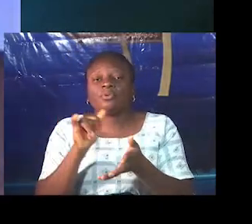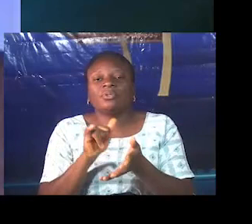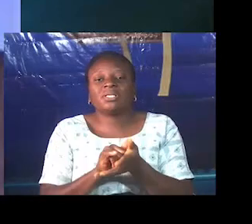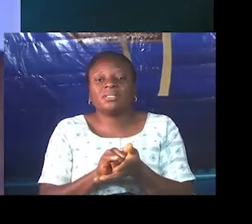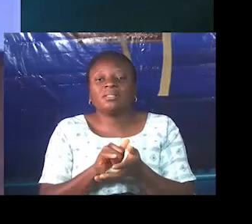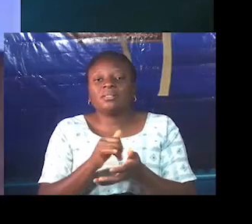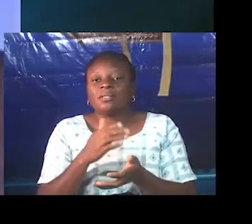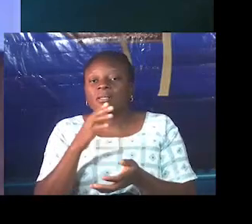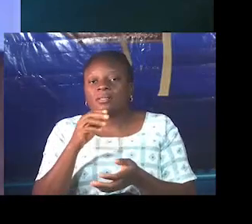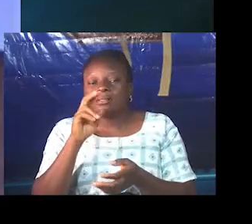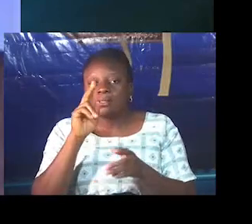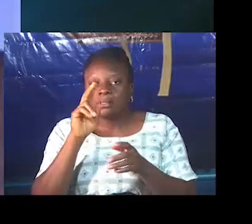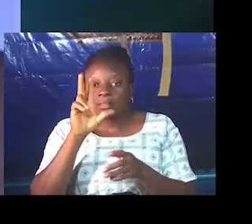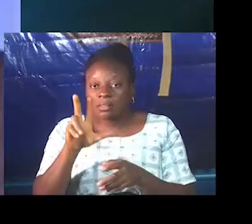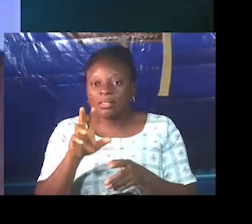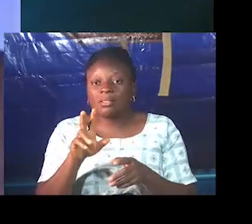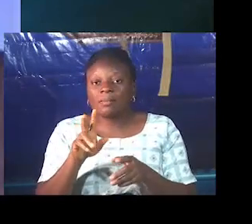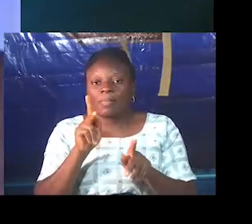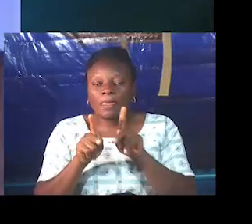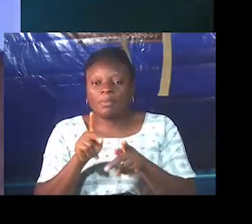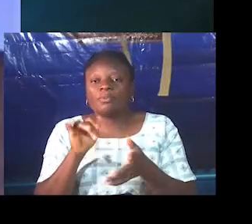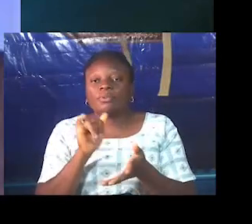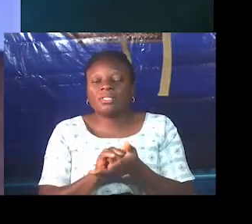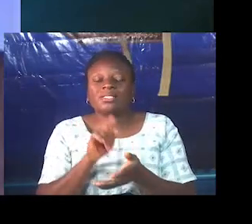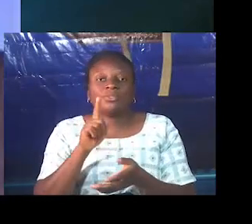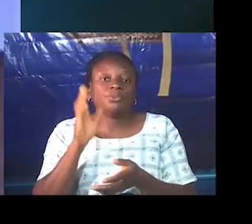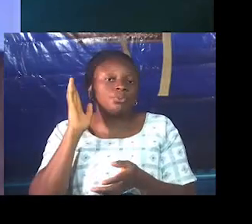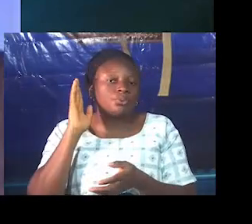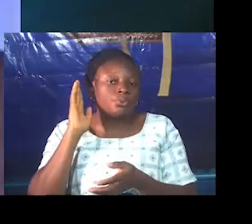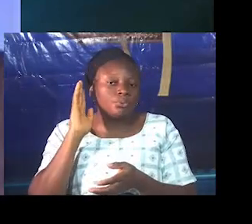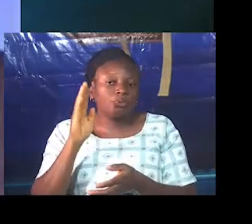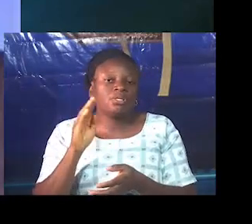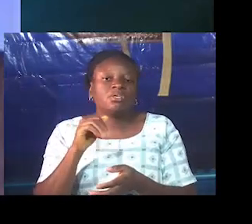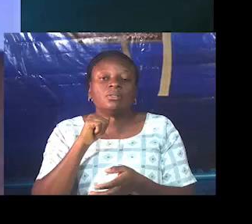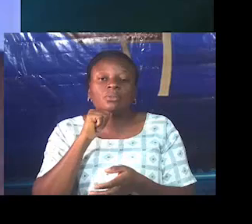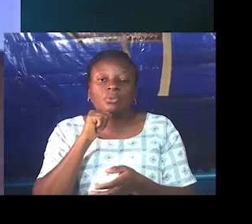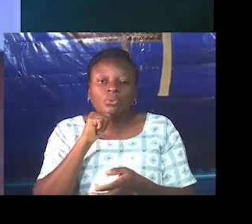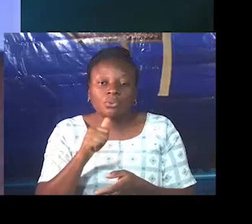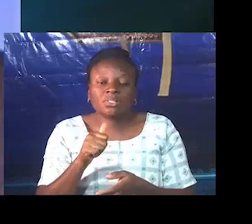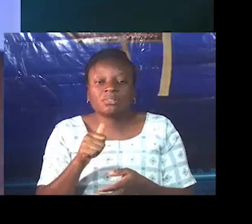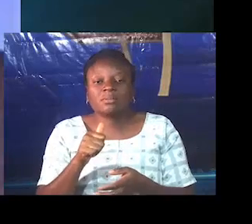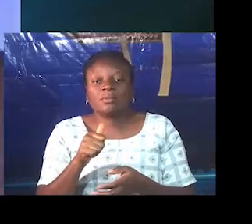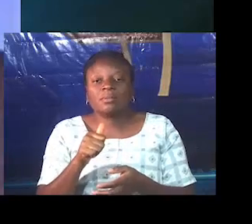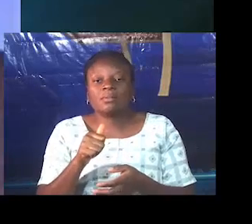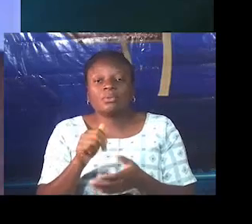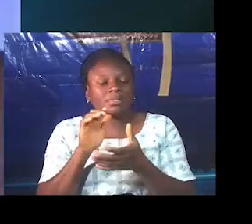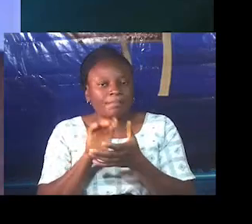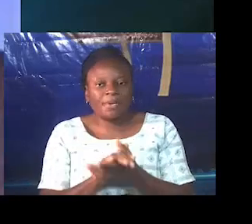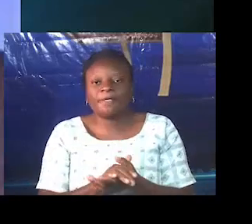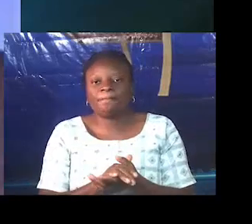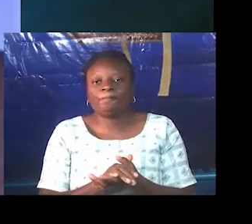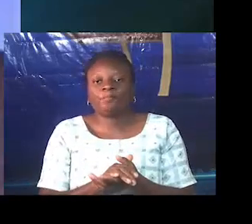can you help me read from Colossians chapter 3? Colossians chapter 3, and we'll read